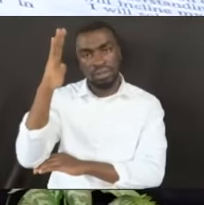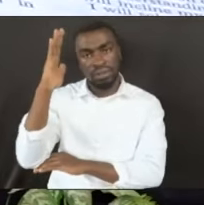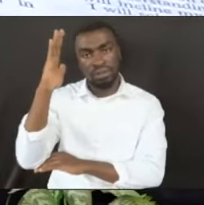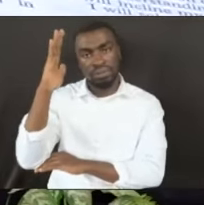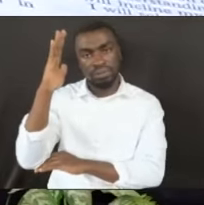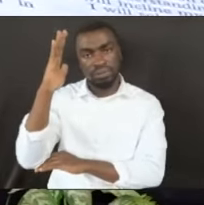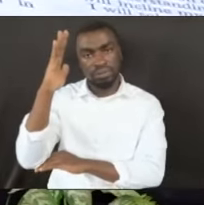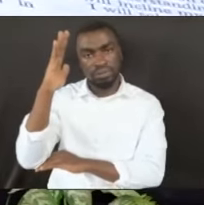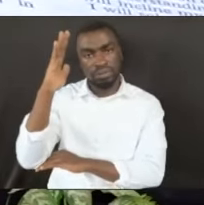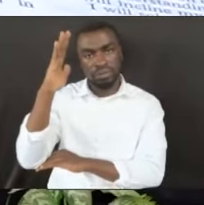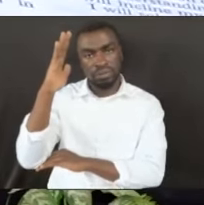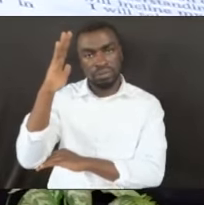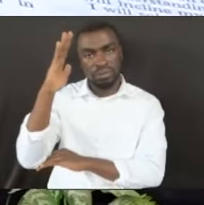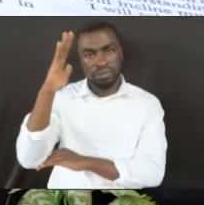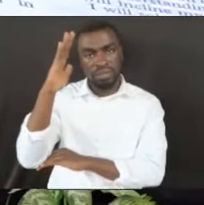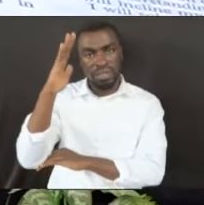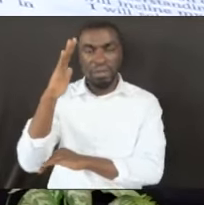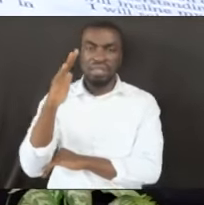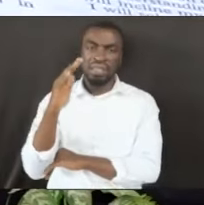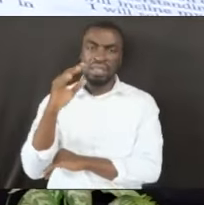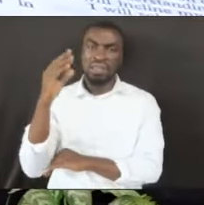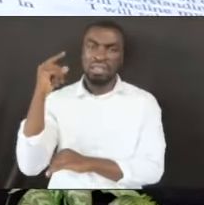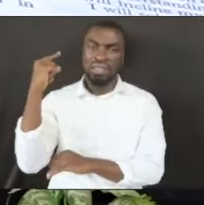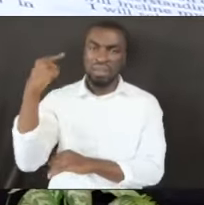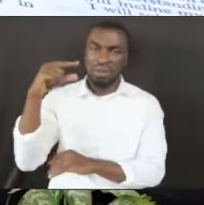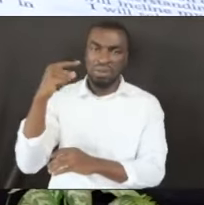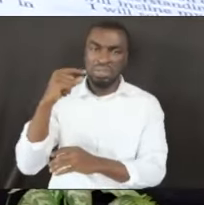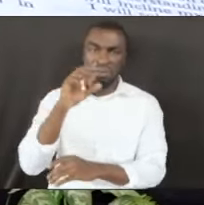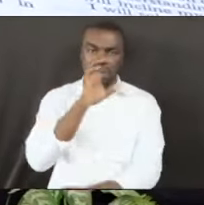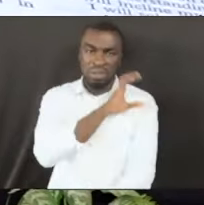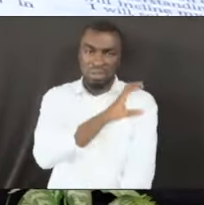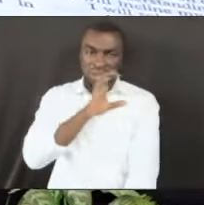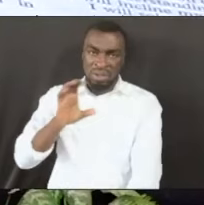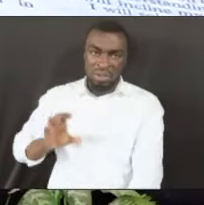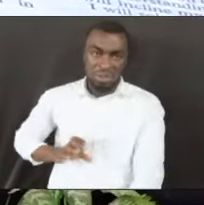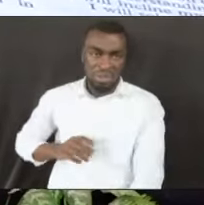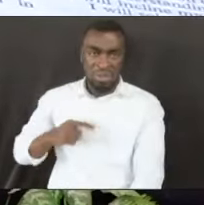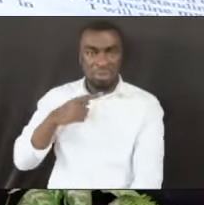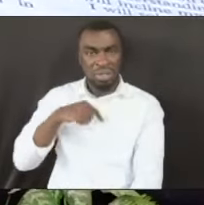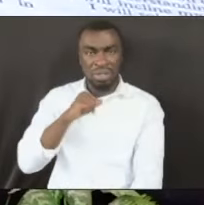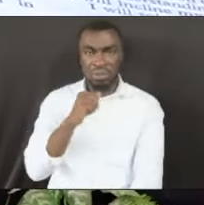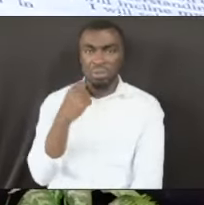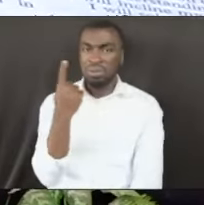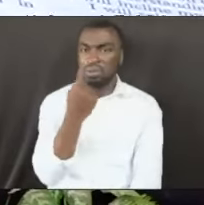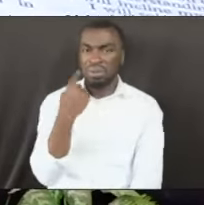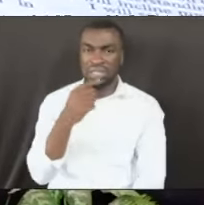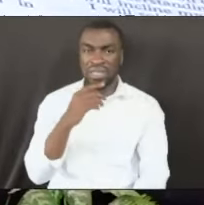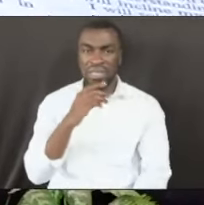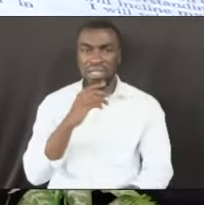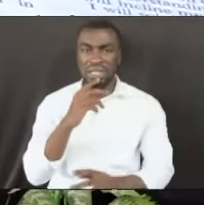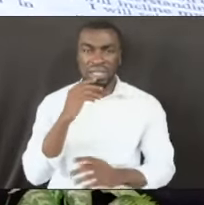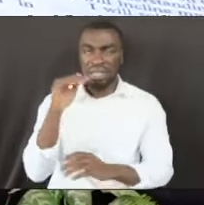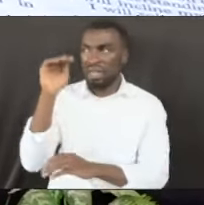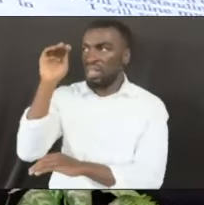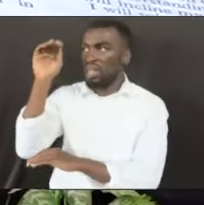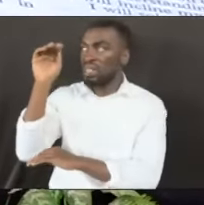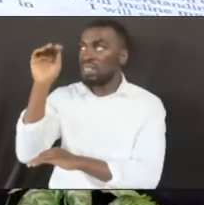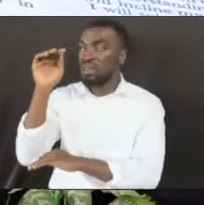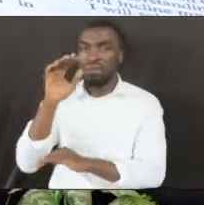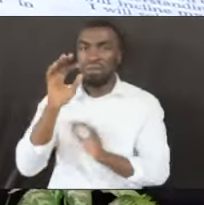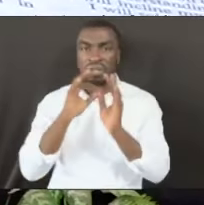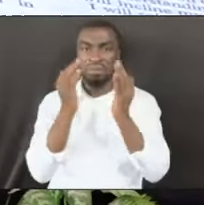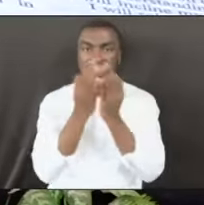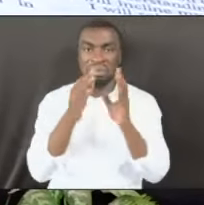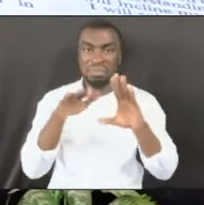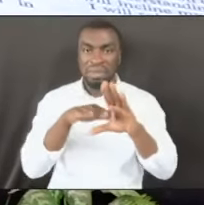But by the gospel commission, we are not only to make a cry for our family members, we are to cry for a perishing